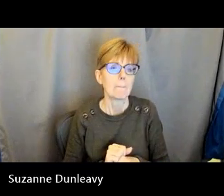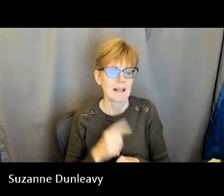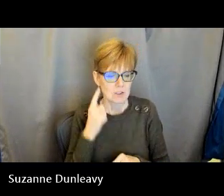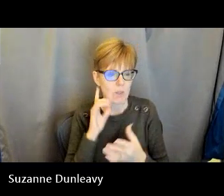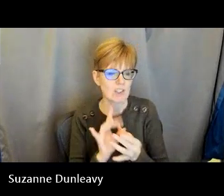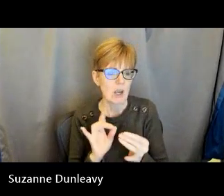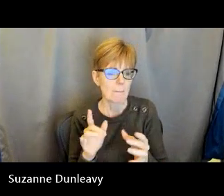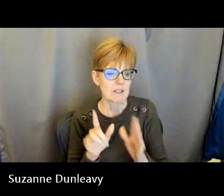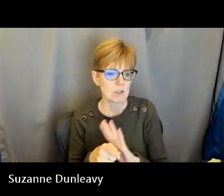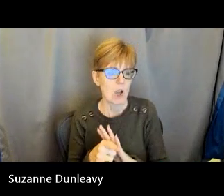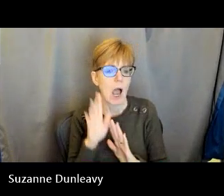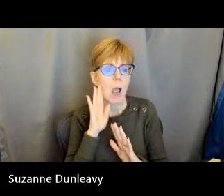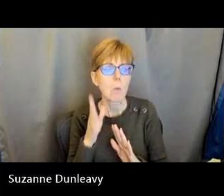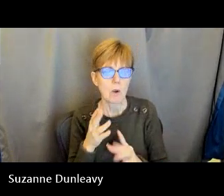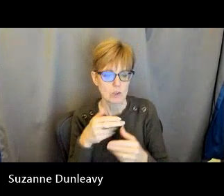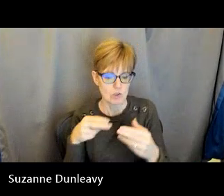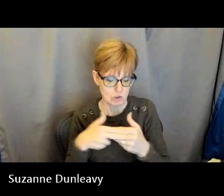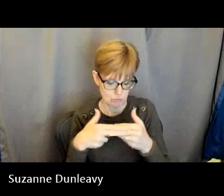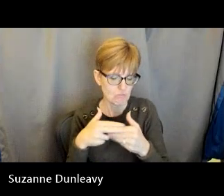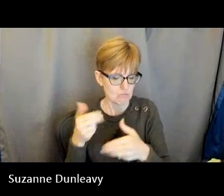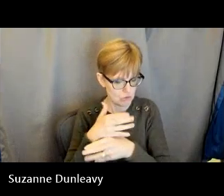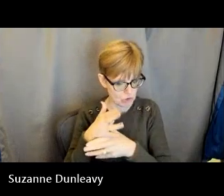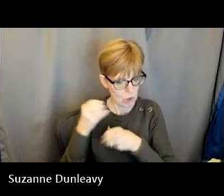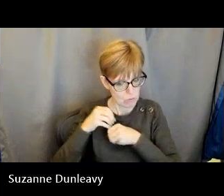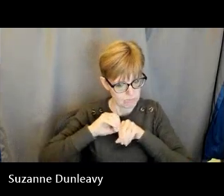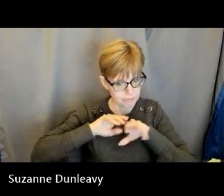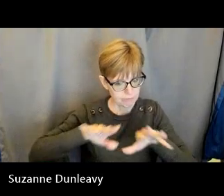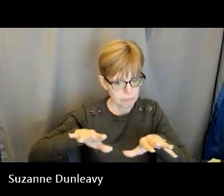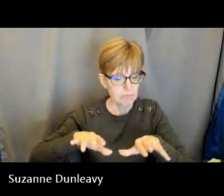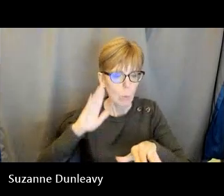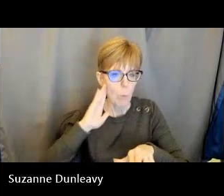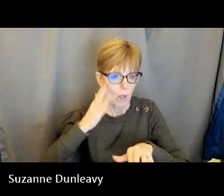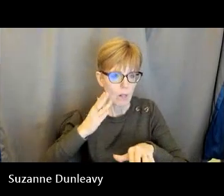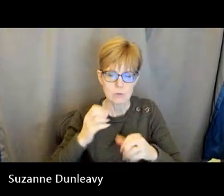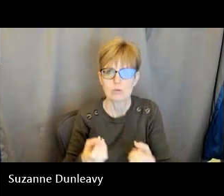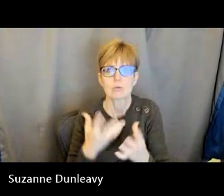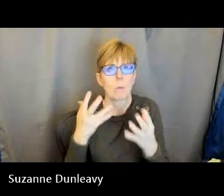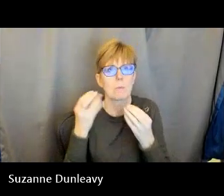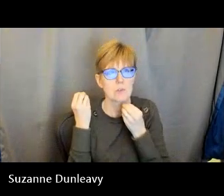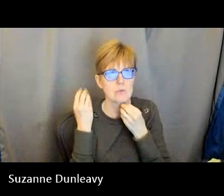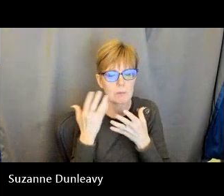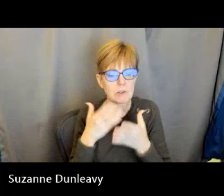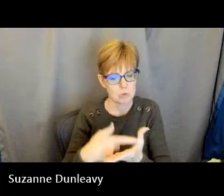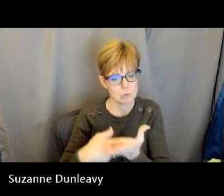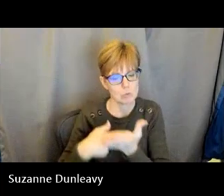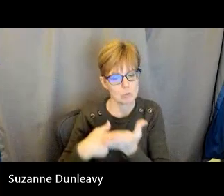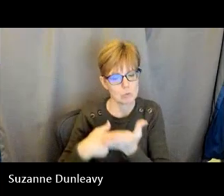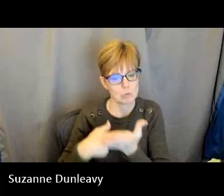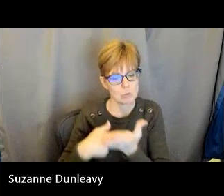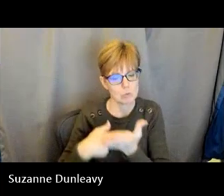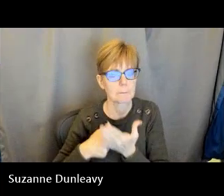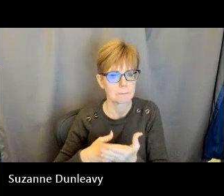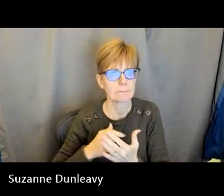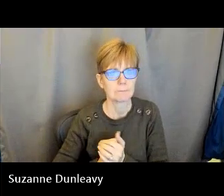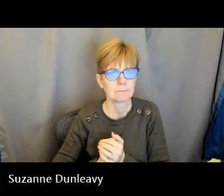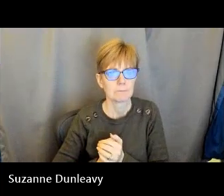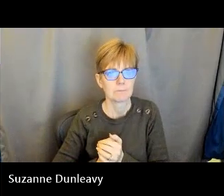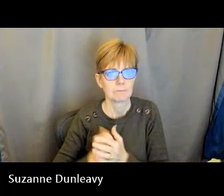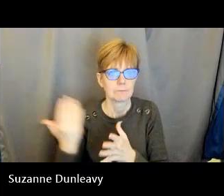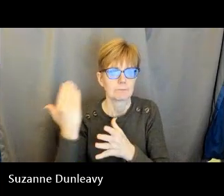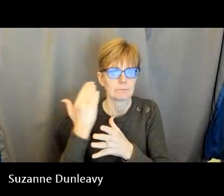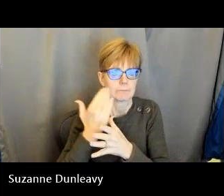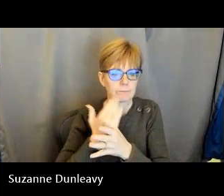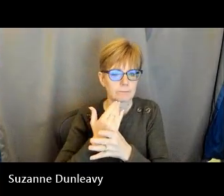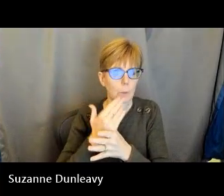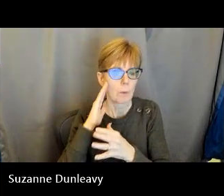I will happily share these slides because there's so much here for us to talk about. If we take it all the way back. And Doc, we'll also